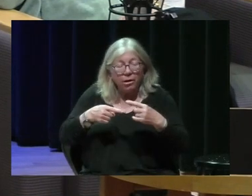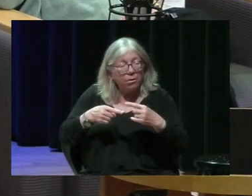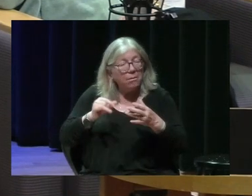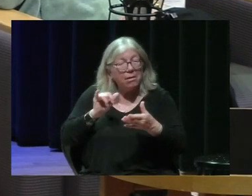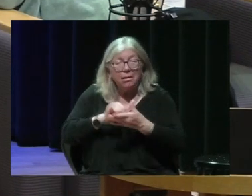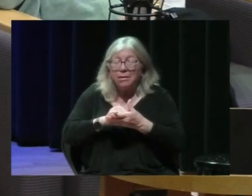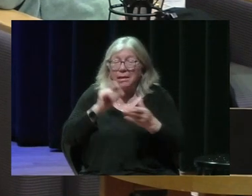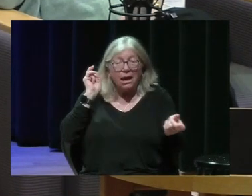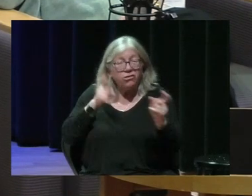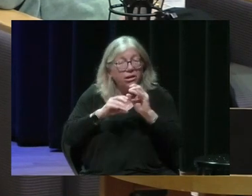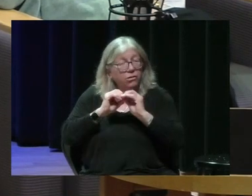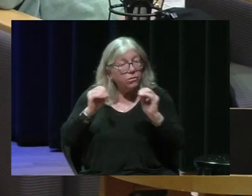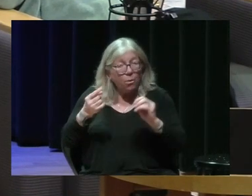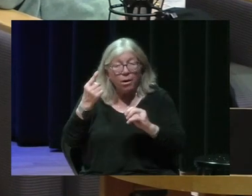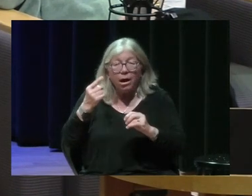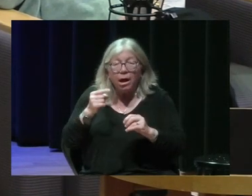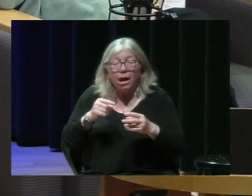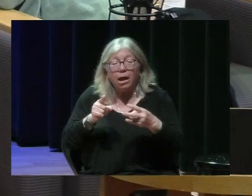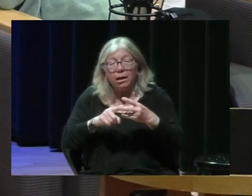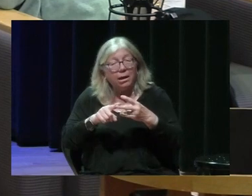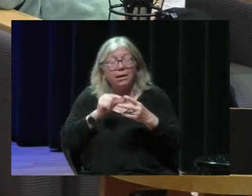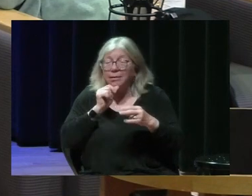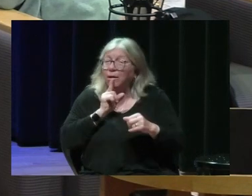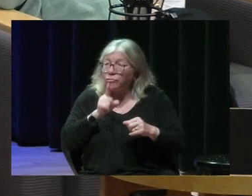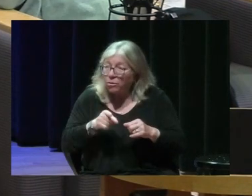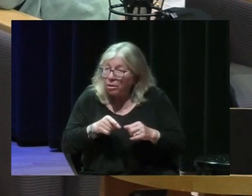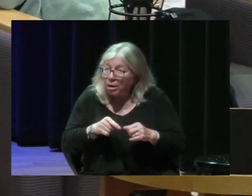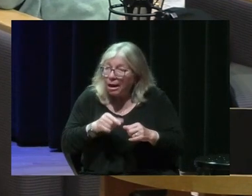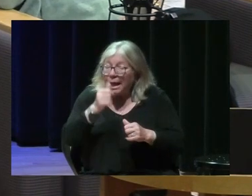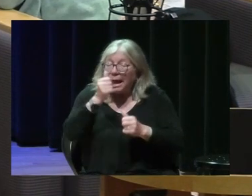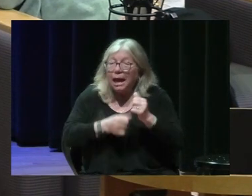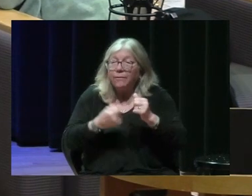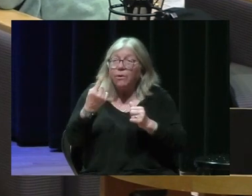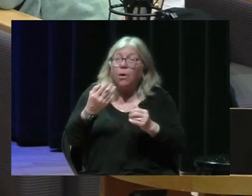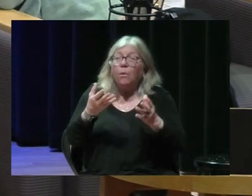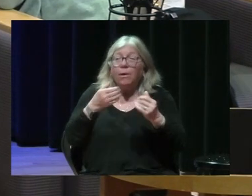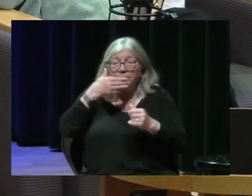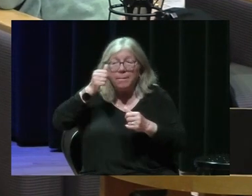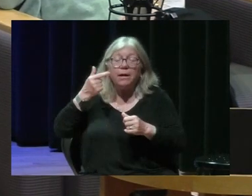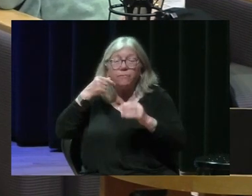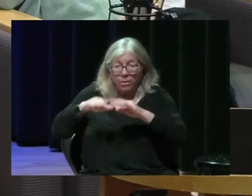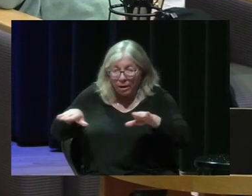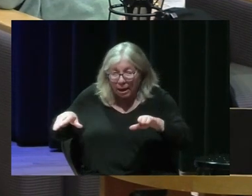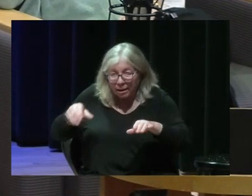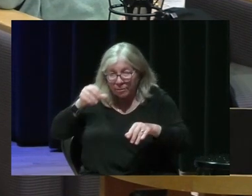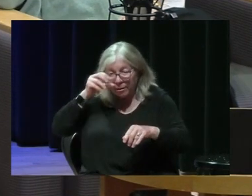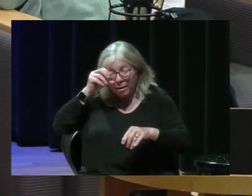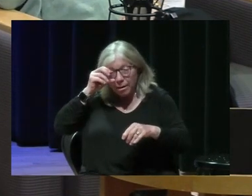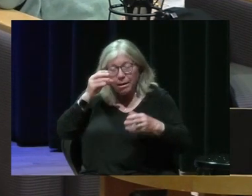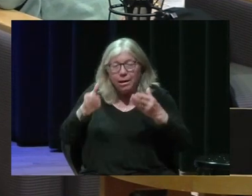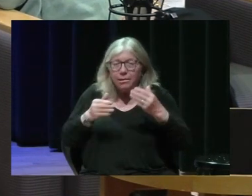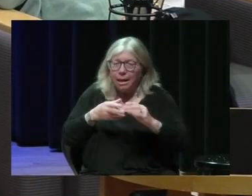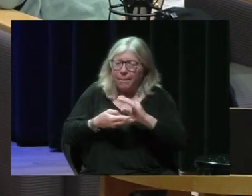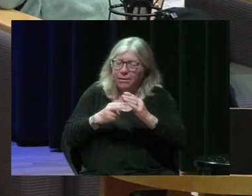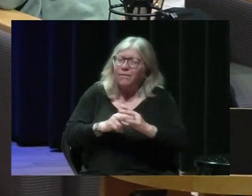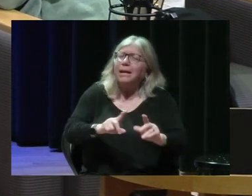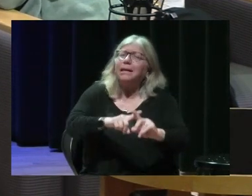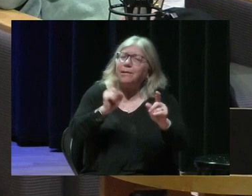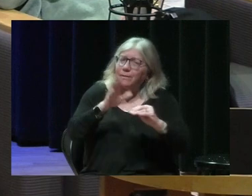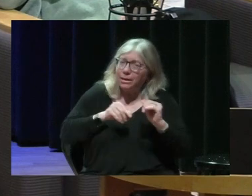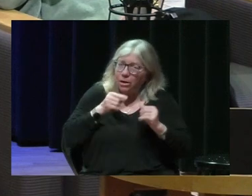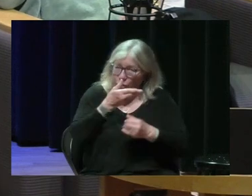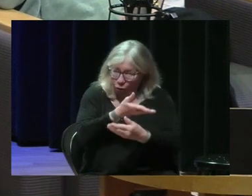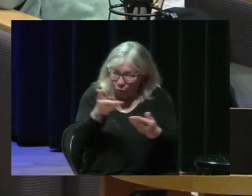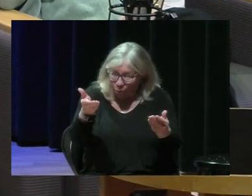one. Second of all, not true. Almost everyone wants better for their kids. They might define it differently than you